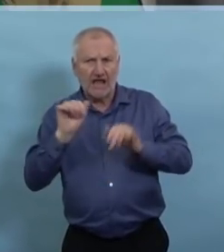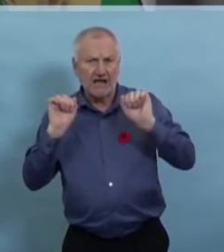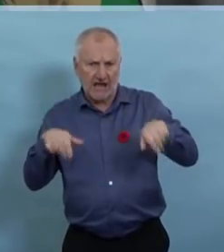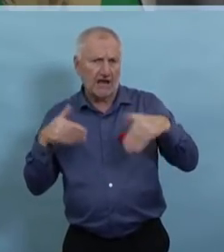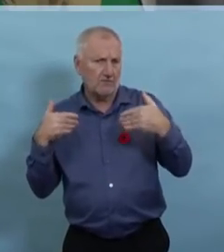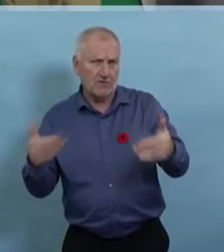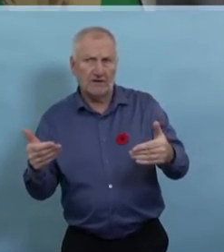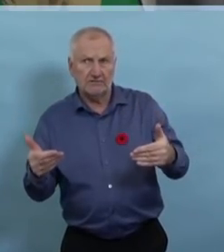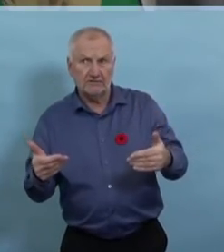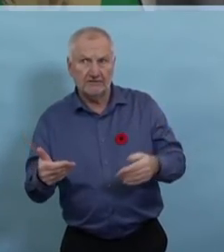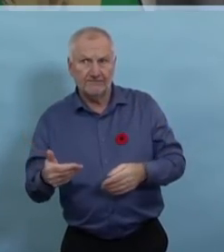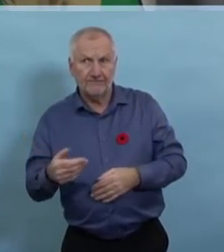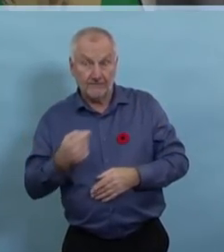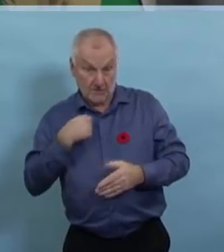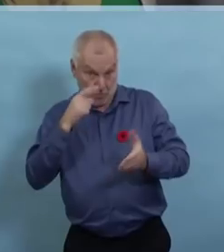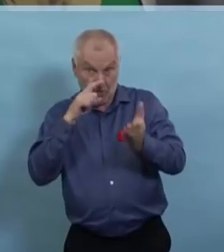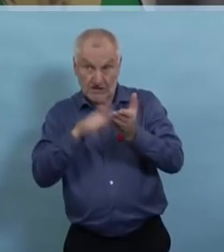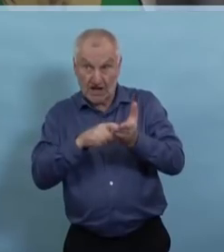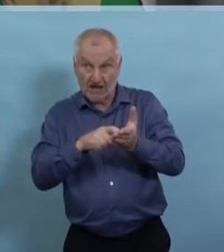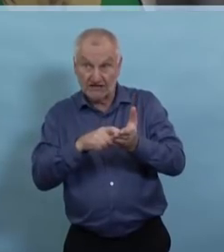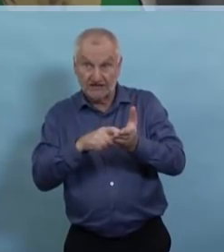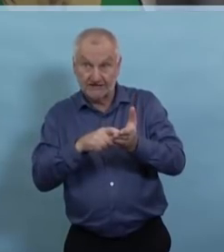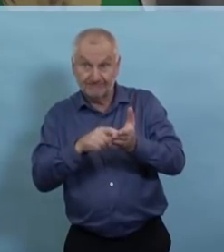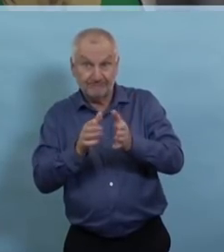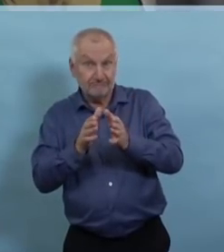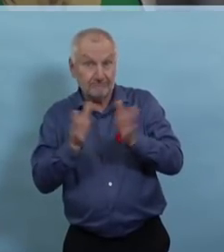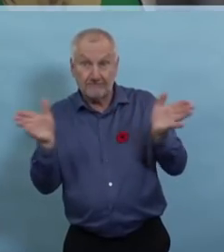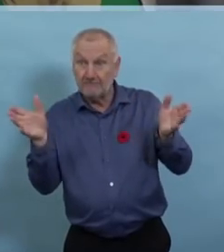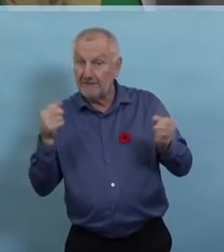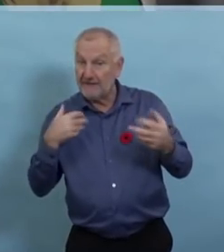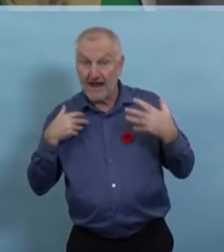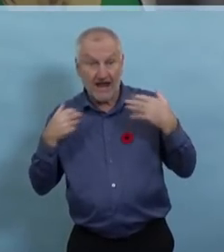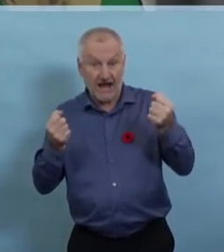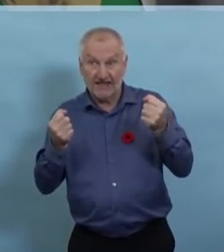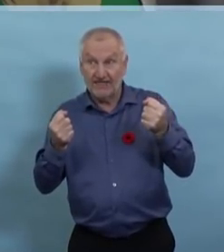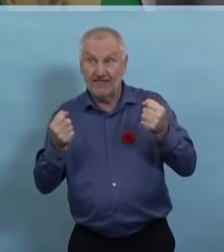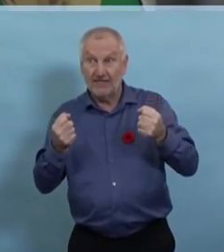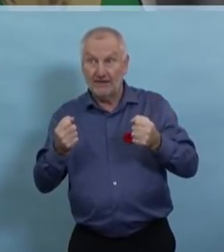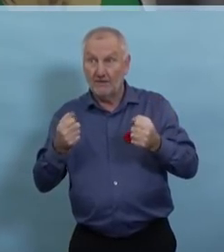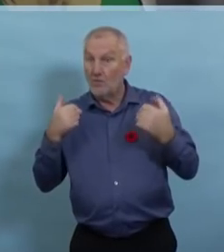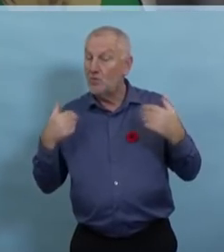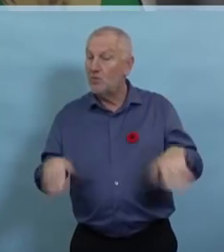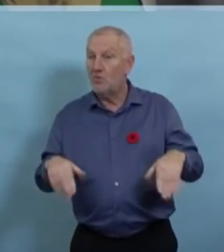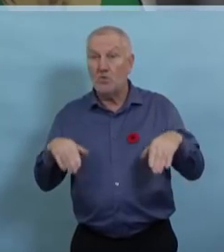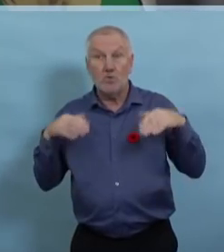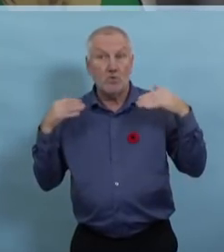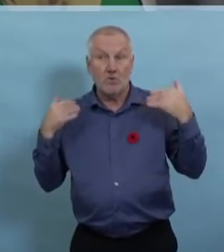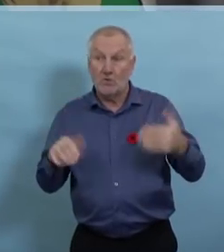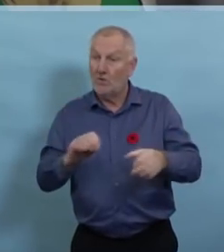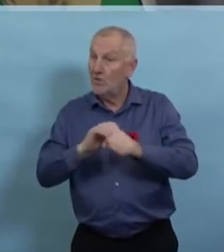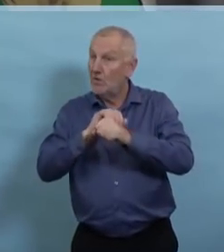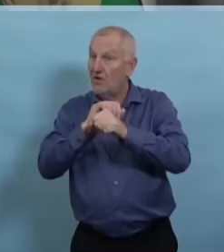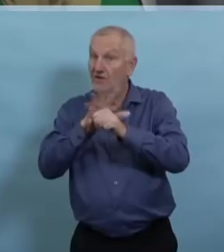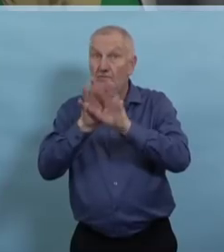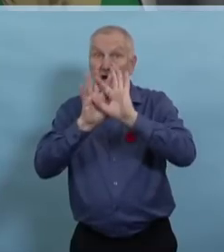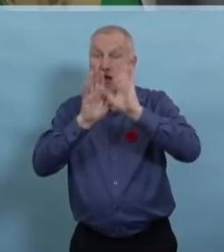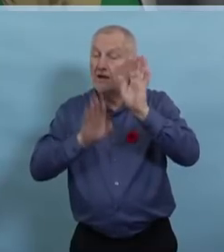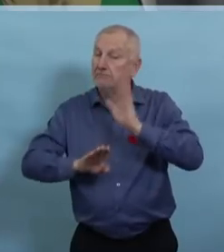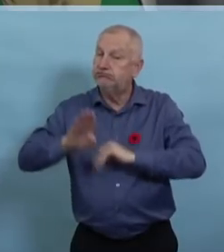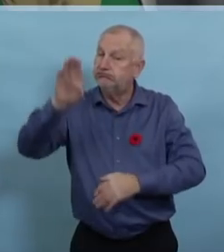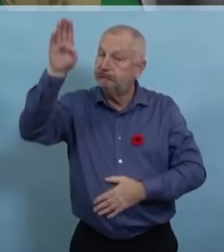time for public health as well as they're dealing with the volume of cases that we're seeing. Clearly, we hope that measures that